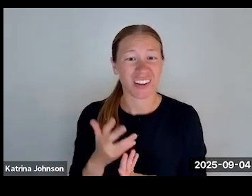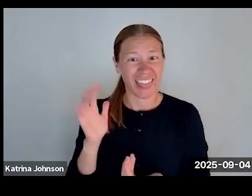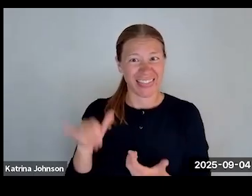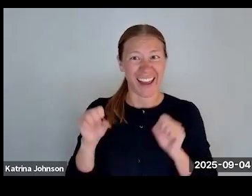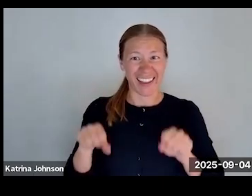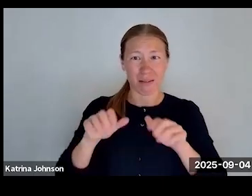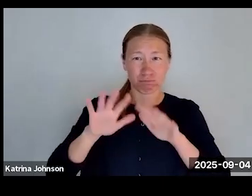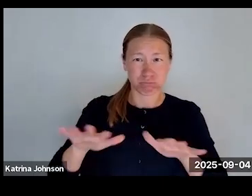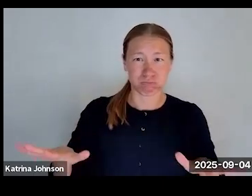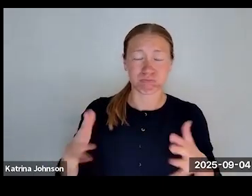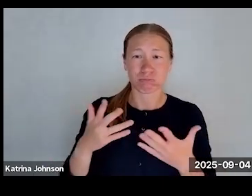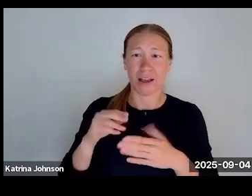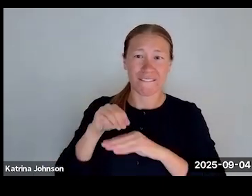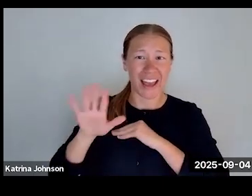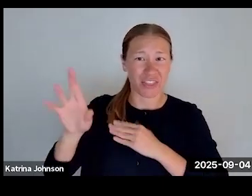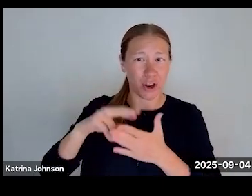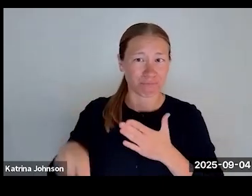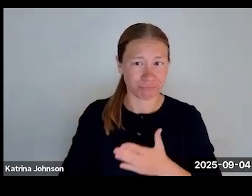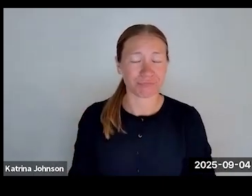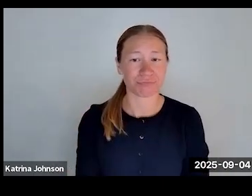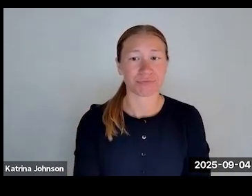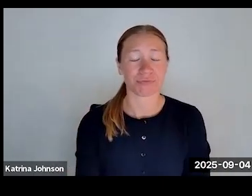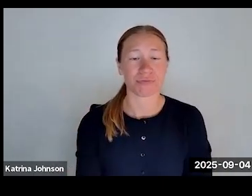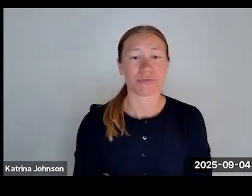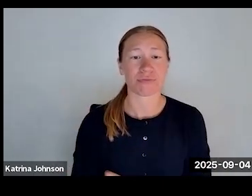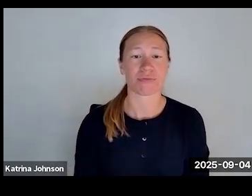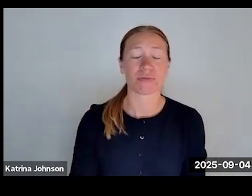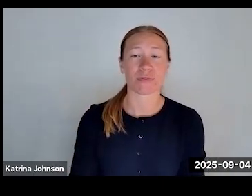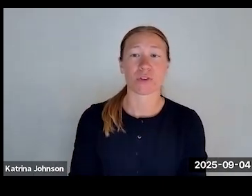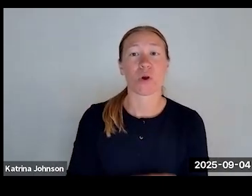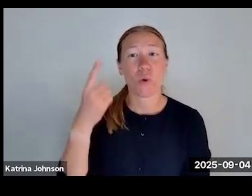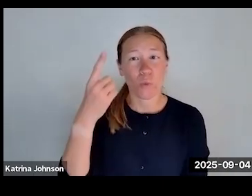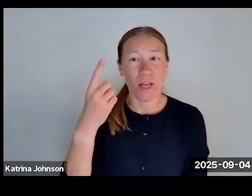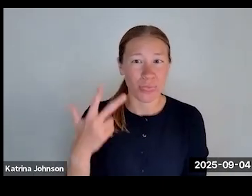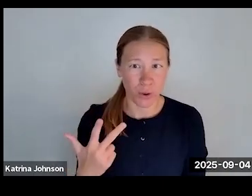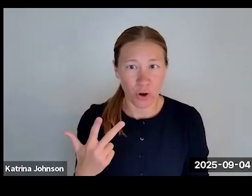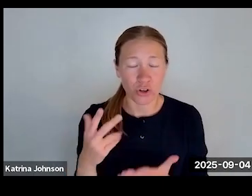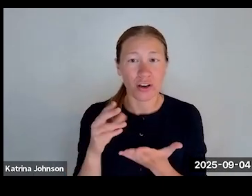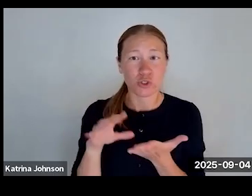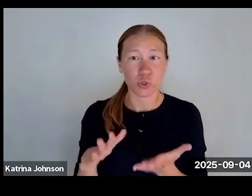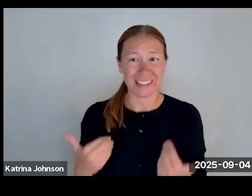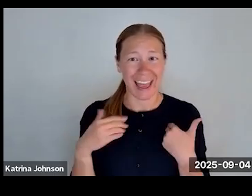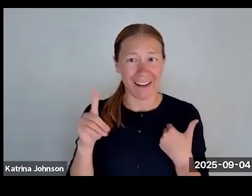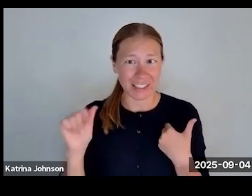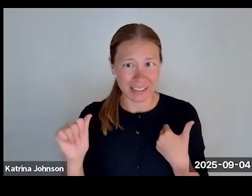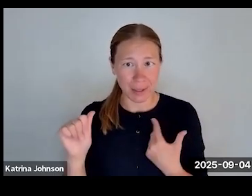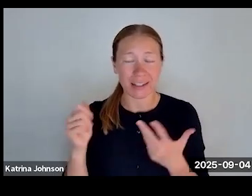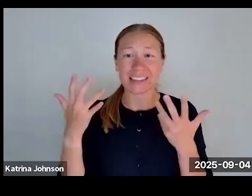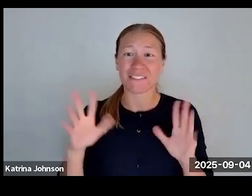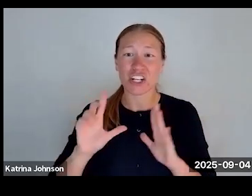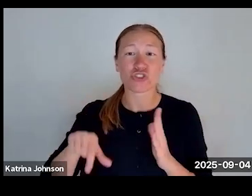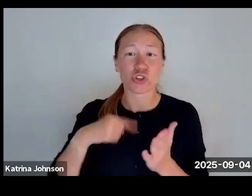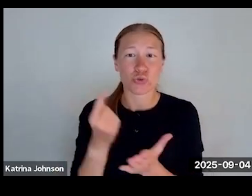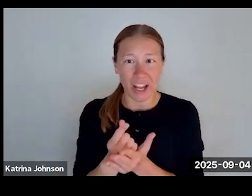ripple effect on outcomes. Only about a third of students with disabilities graduate from a